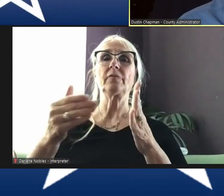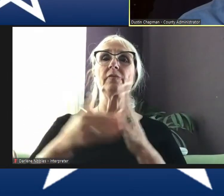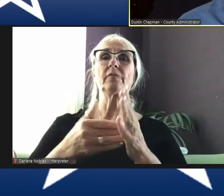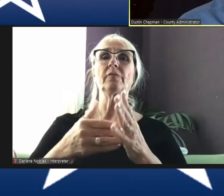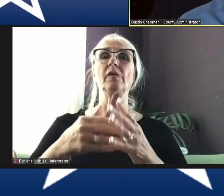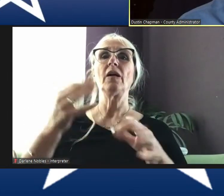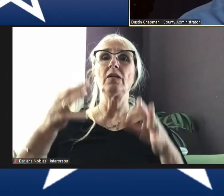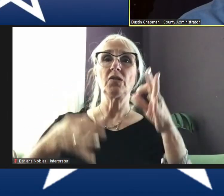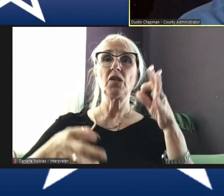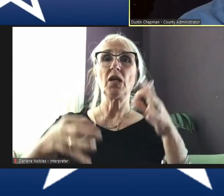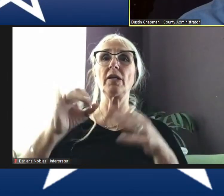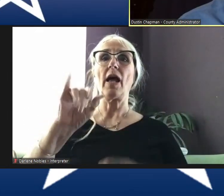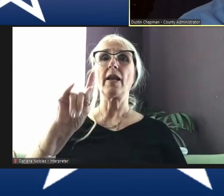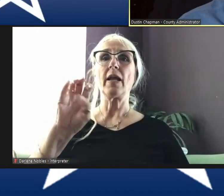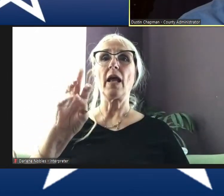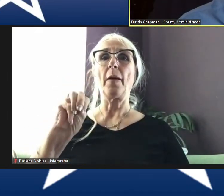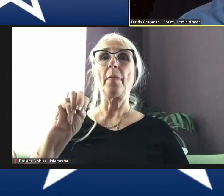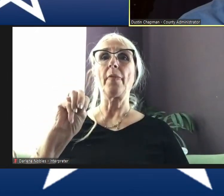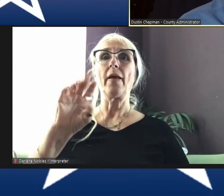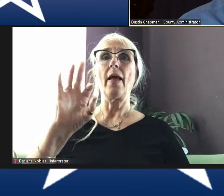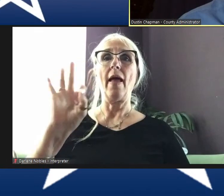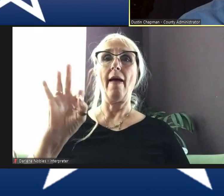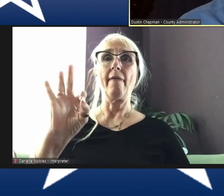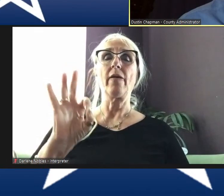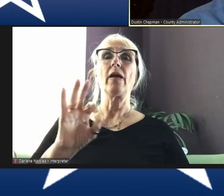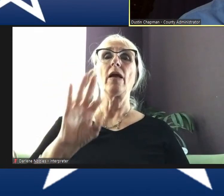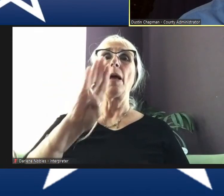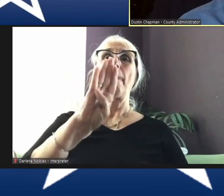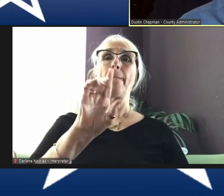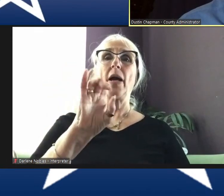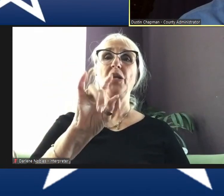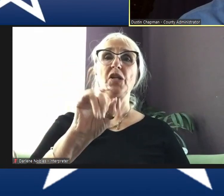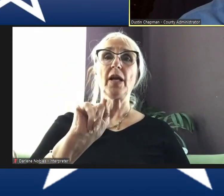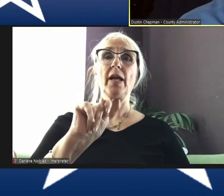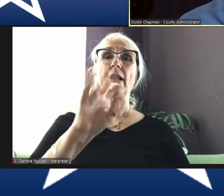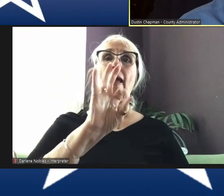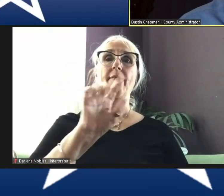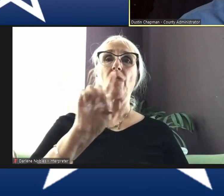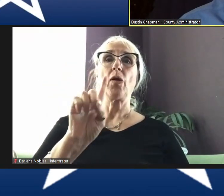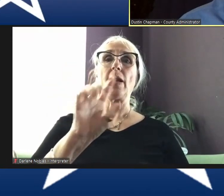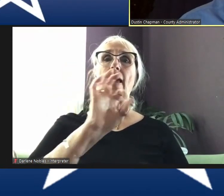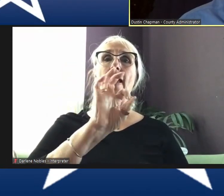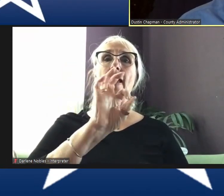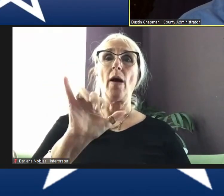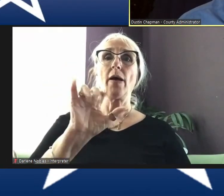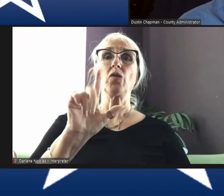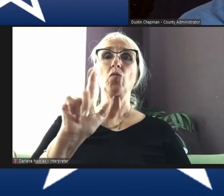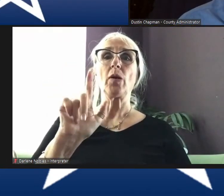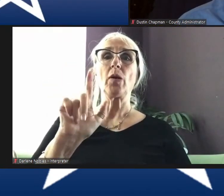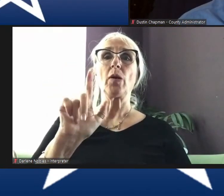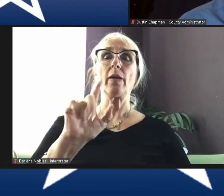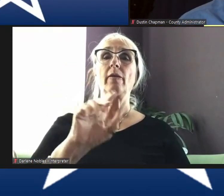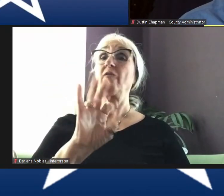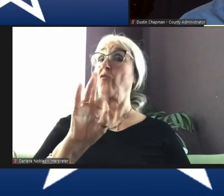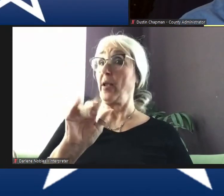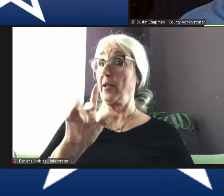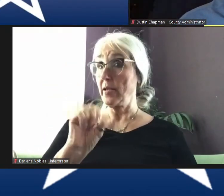item F, budget amendments under F1 regarding the FY21 budget. Francis? Thank you.